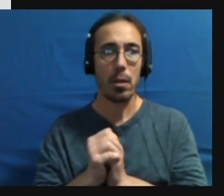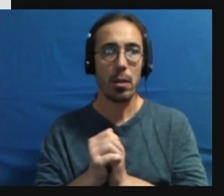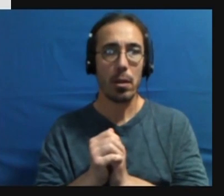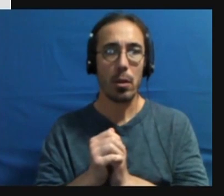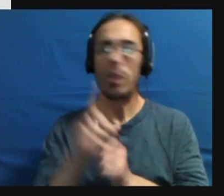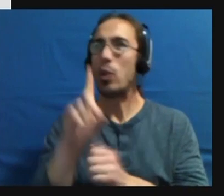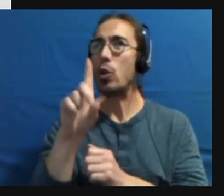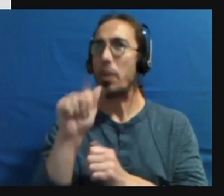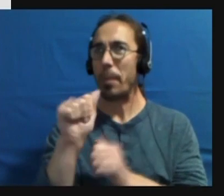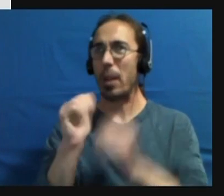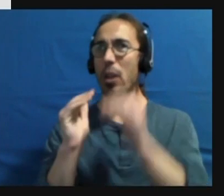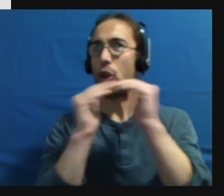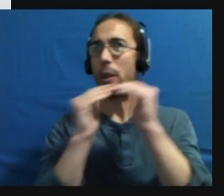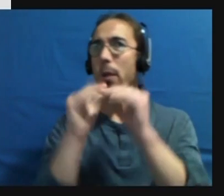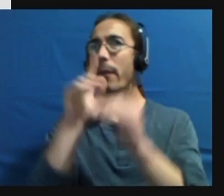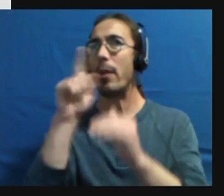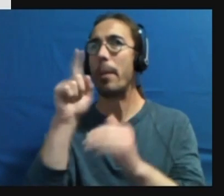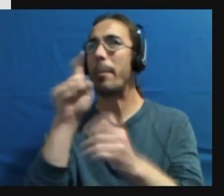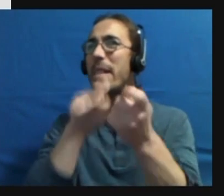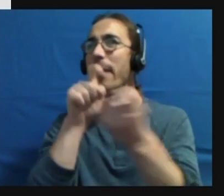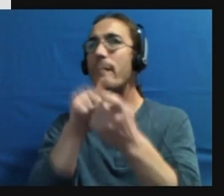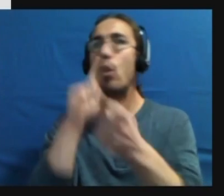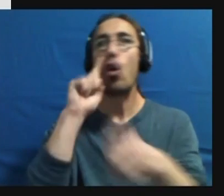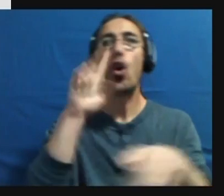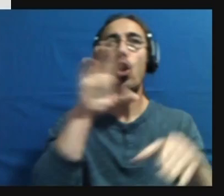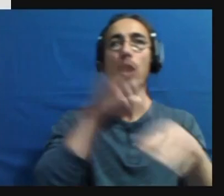disability justice specific for autistic and other